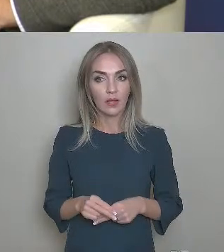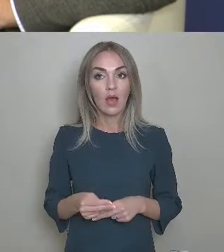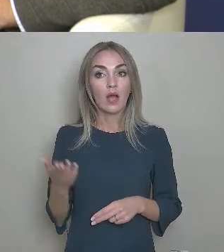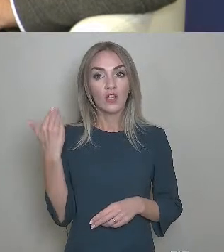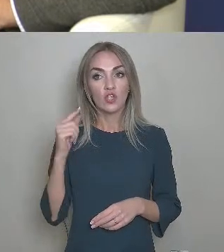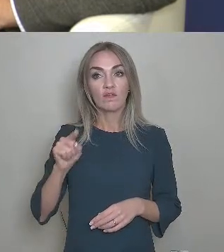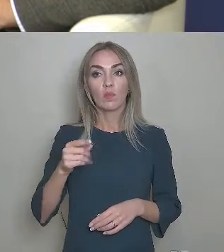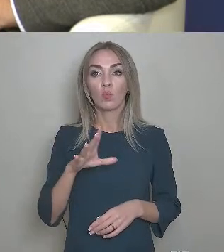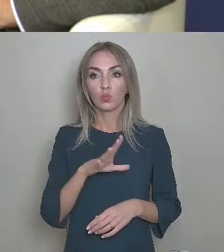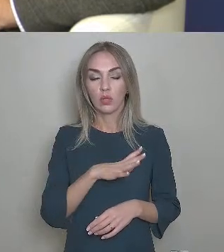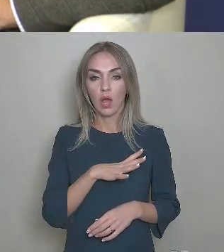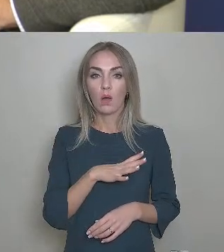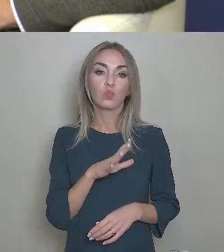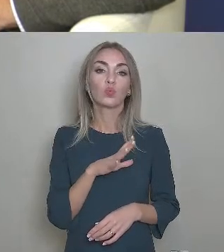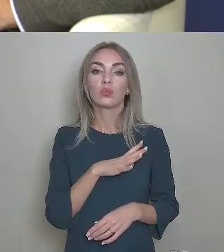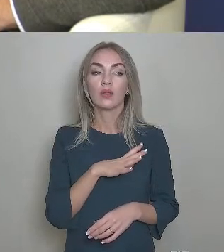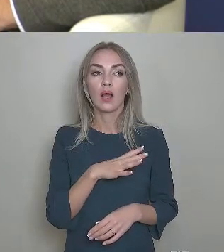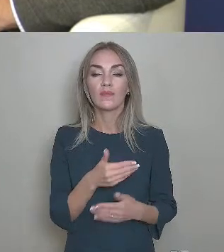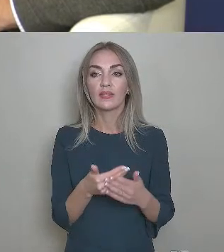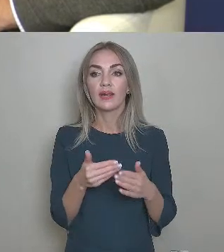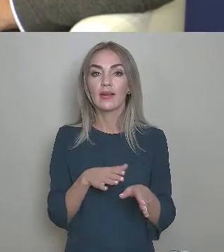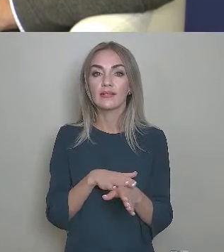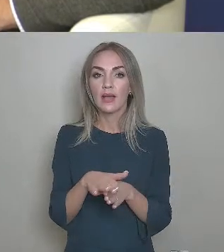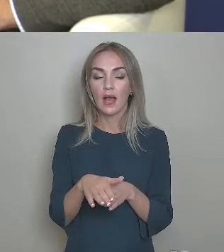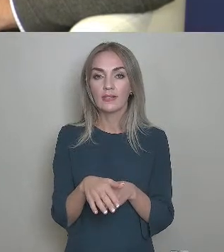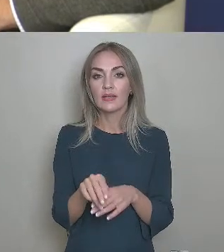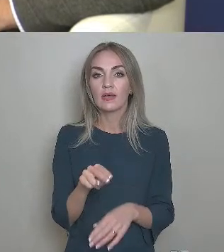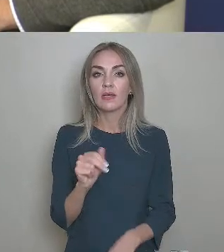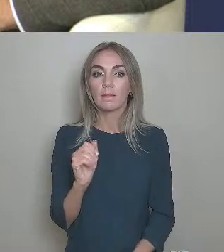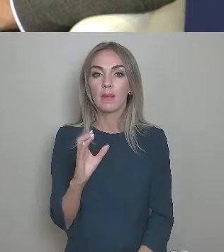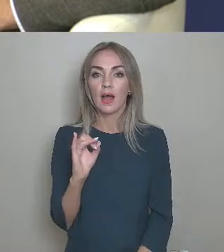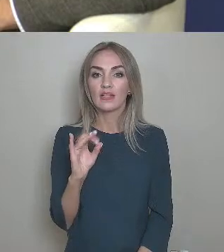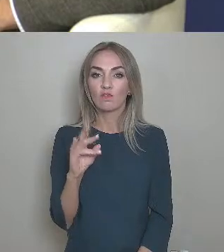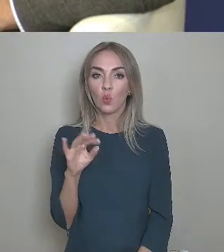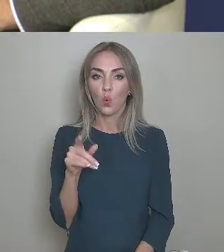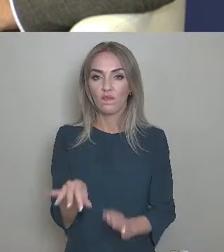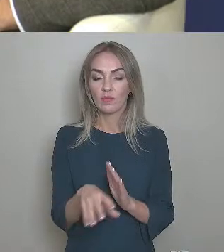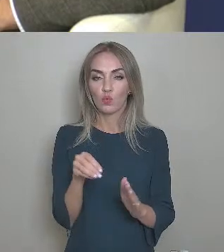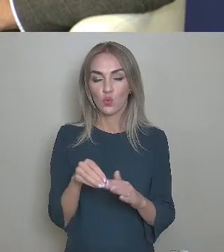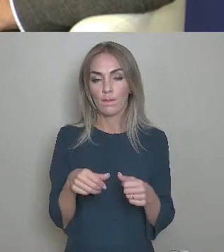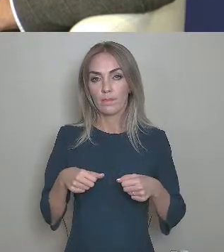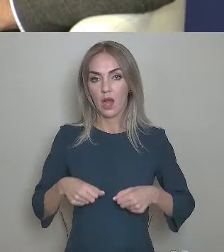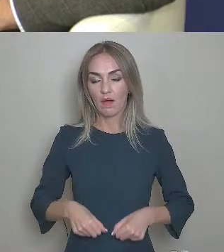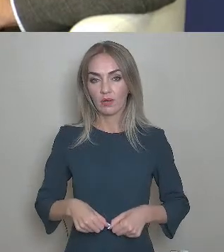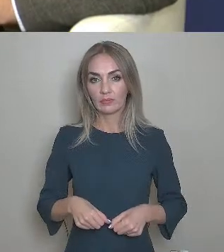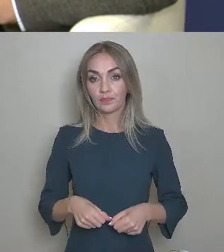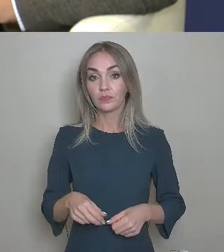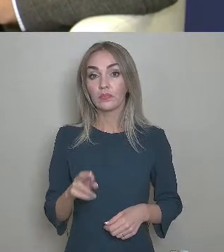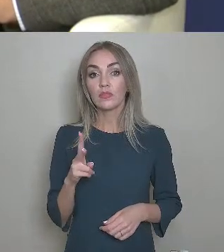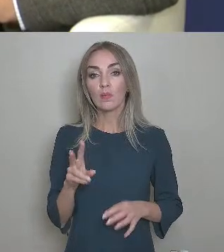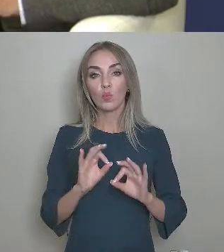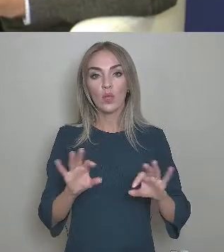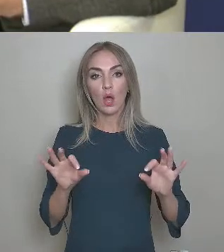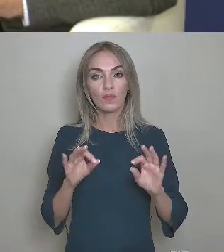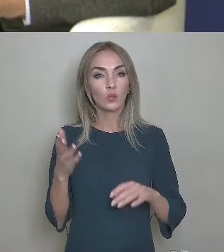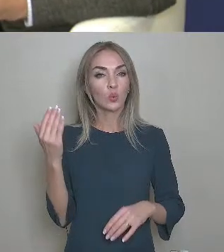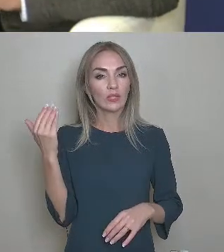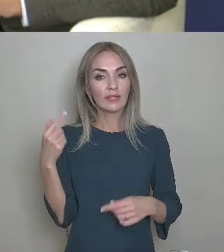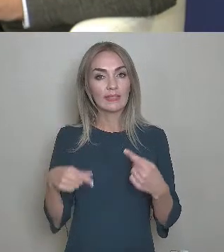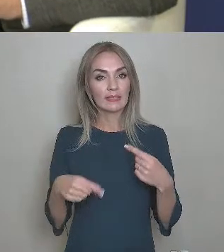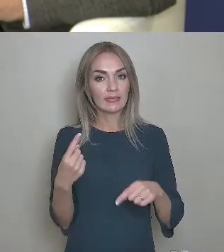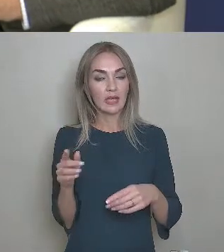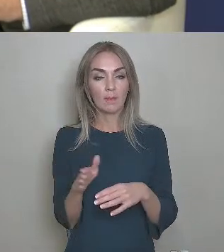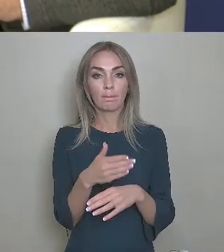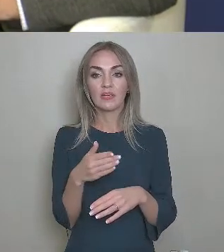was slightly changed. Previously, we had this requirement, and it was linked to the passive voting right. As it